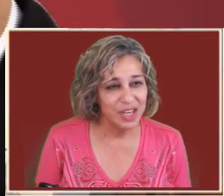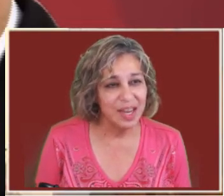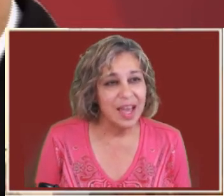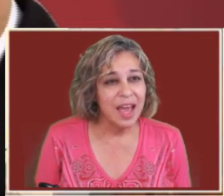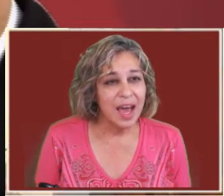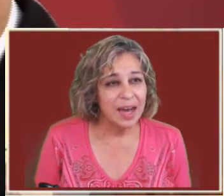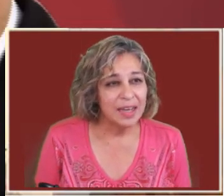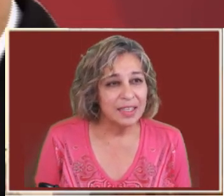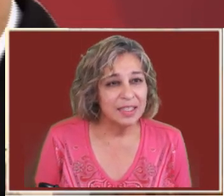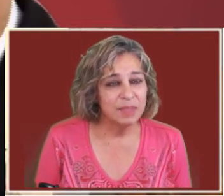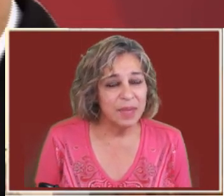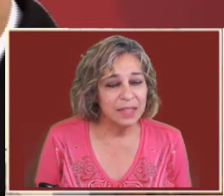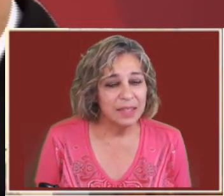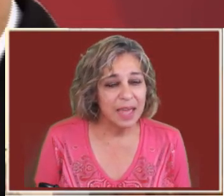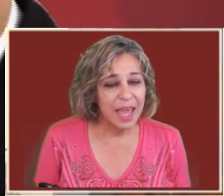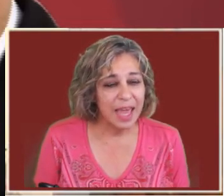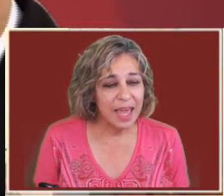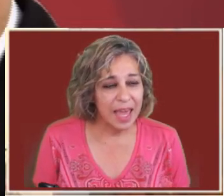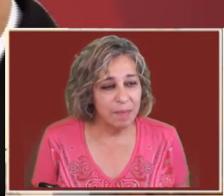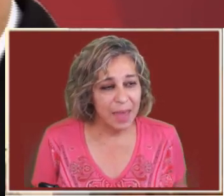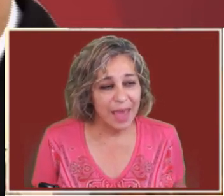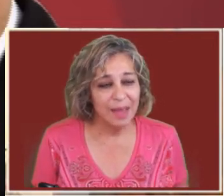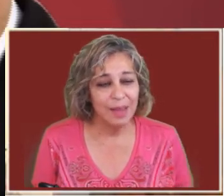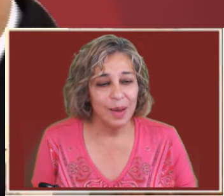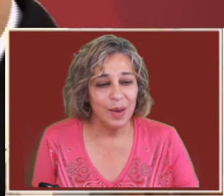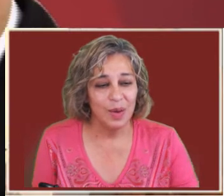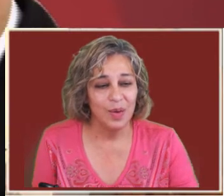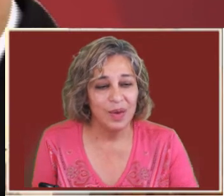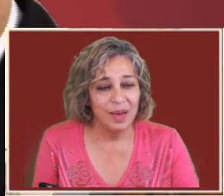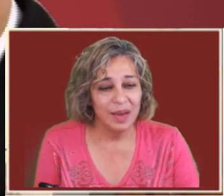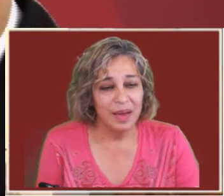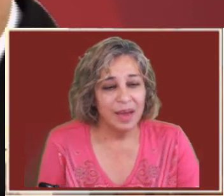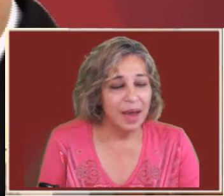AMLO-Vision, spelled A-M-L-O,